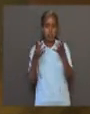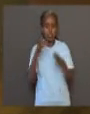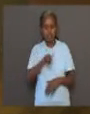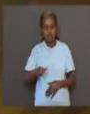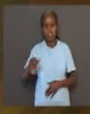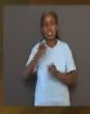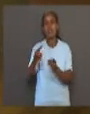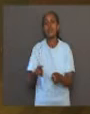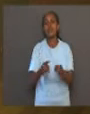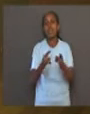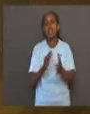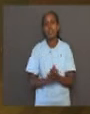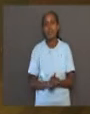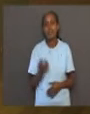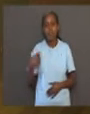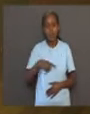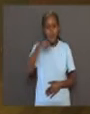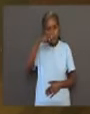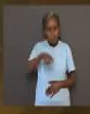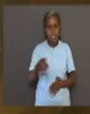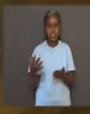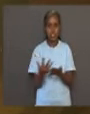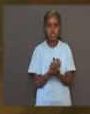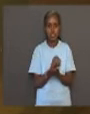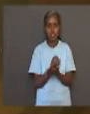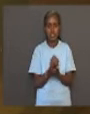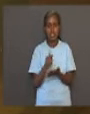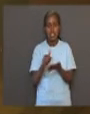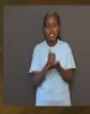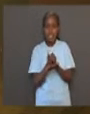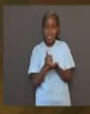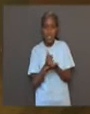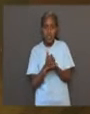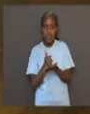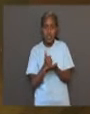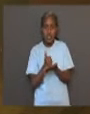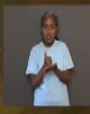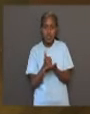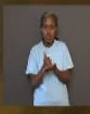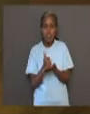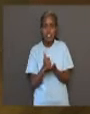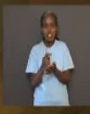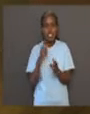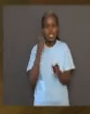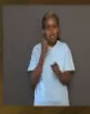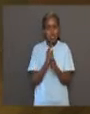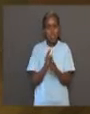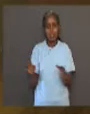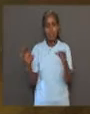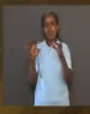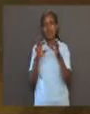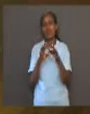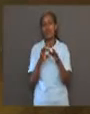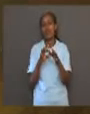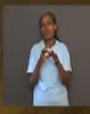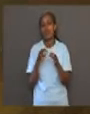way. We must take the averages of the respective coordinates of